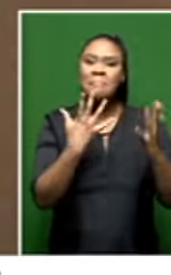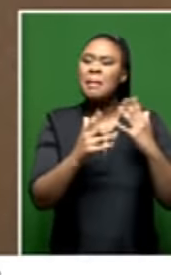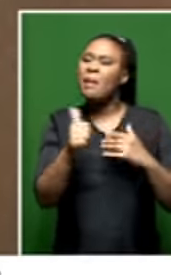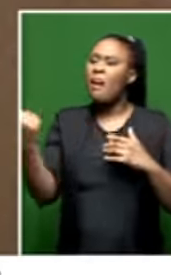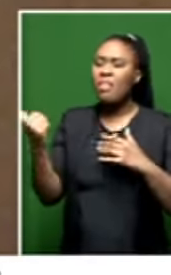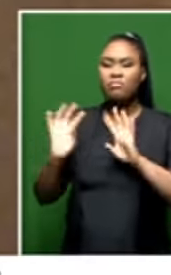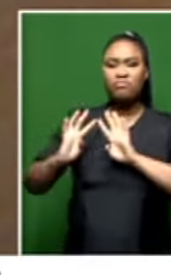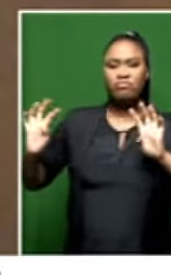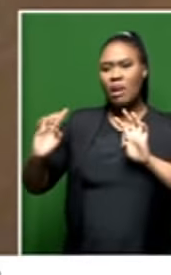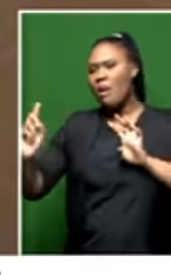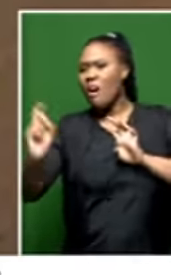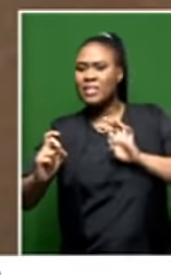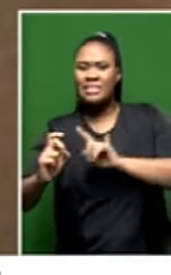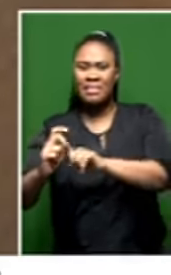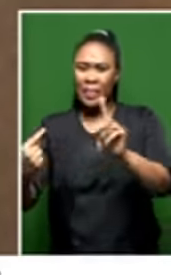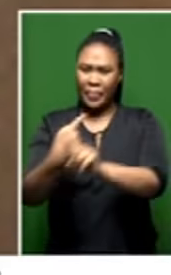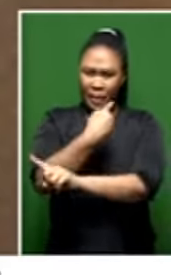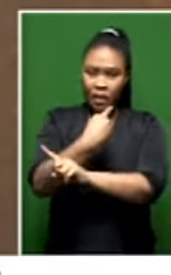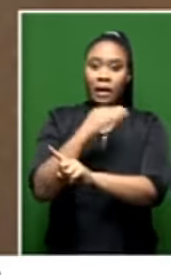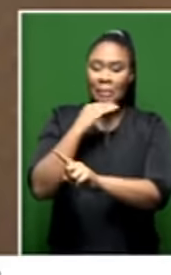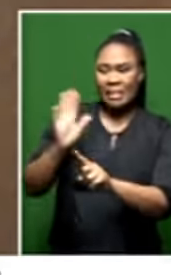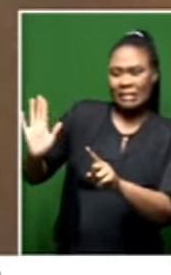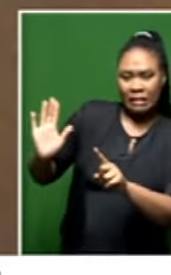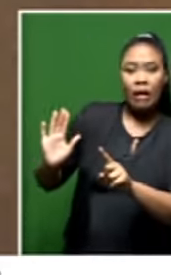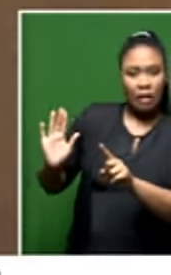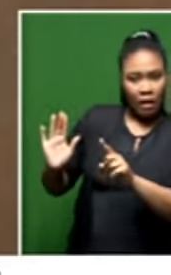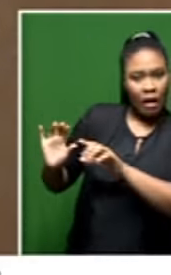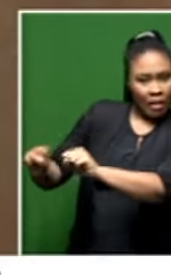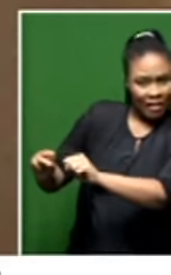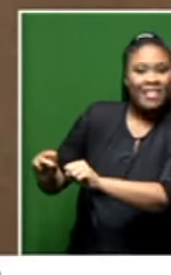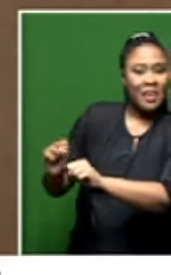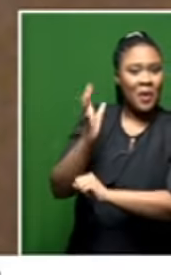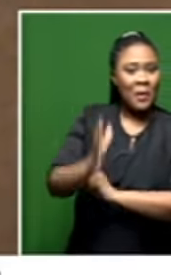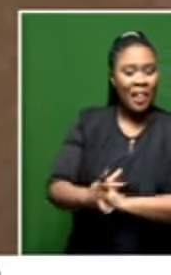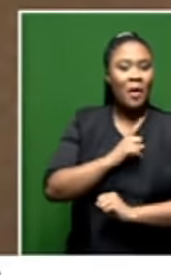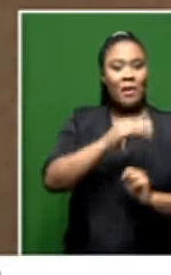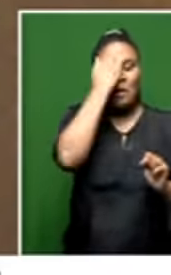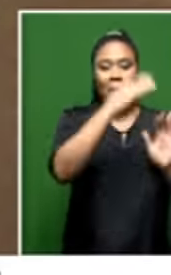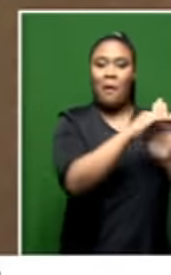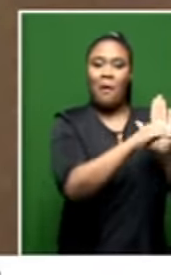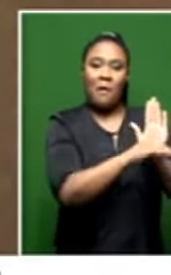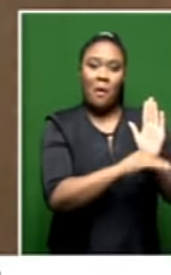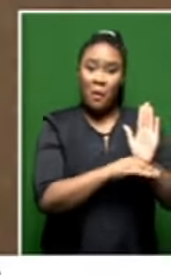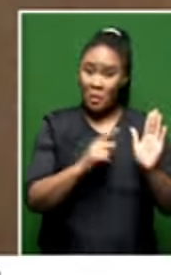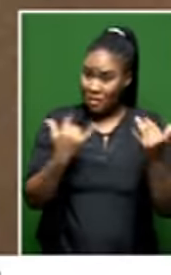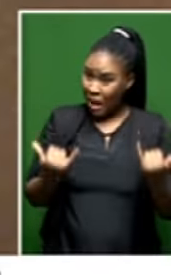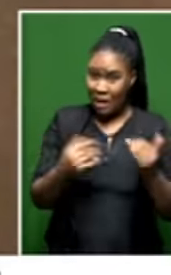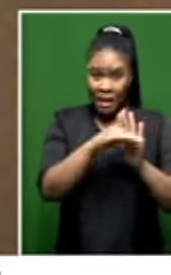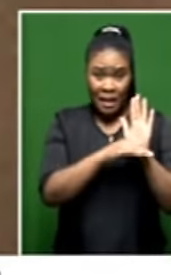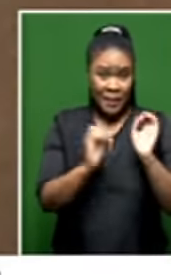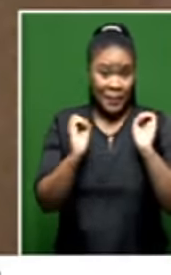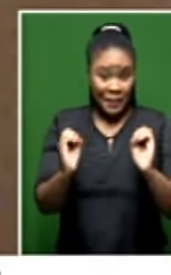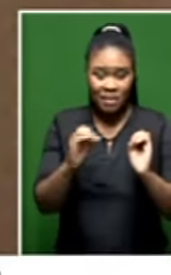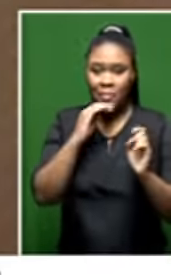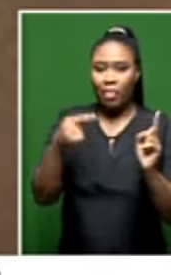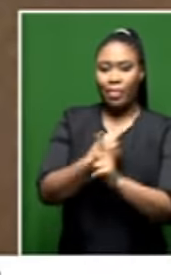out of line, that strays into issues that are irrelevant to the interview. You'll remember that last year, in